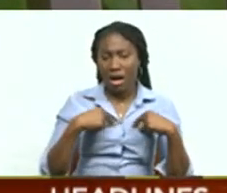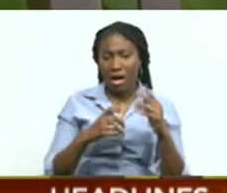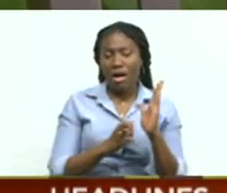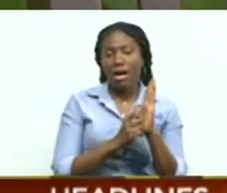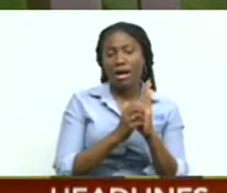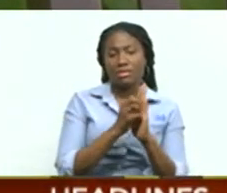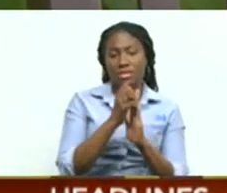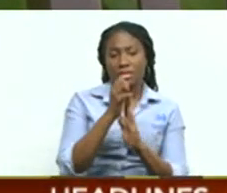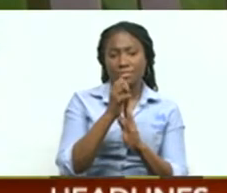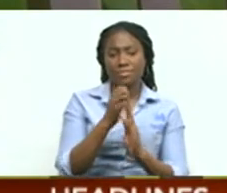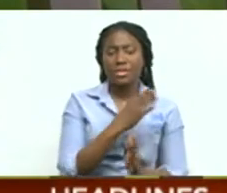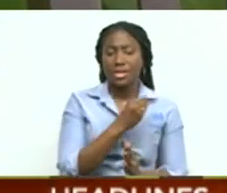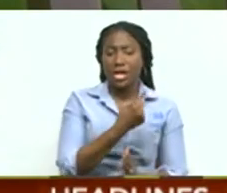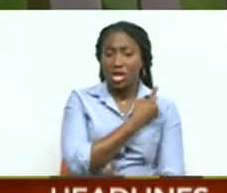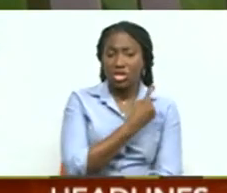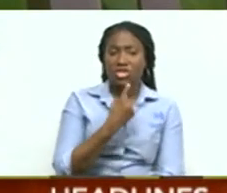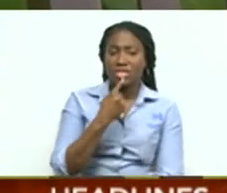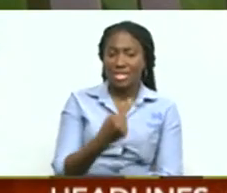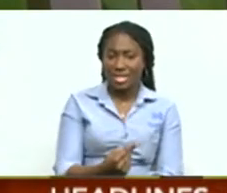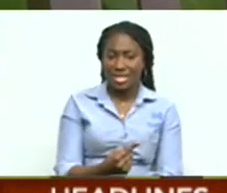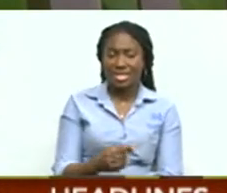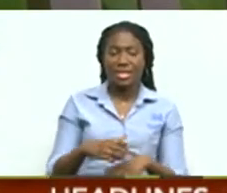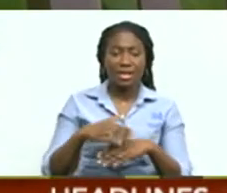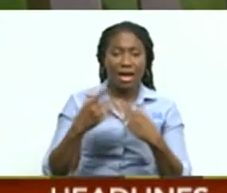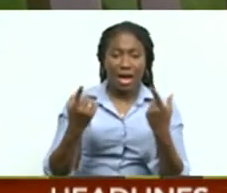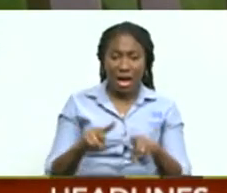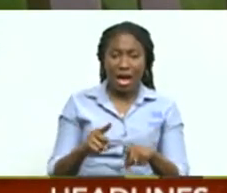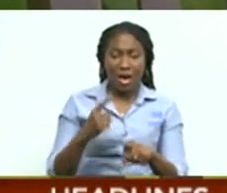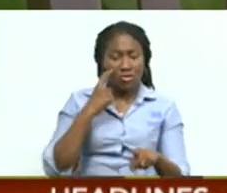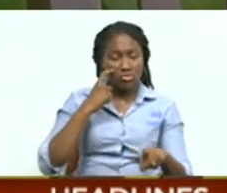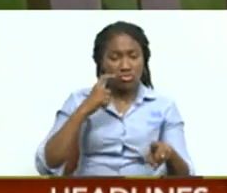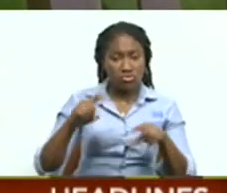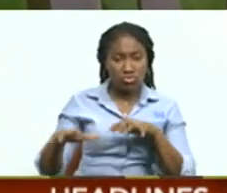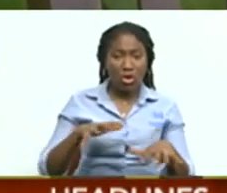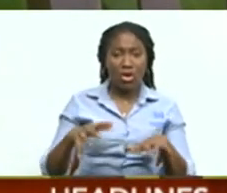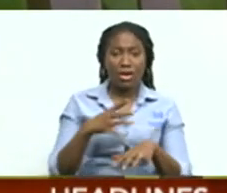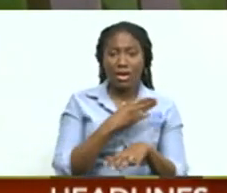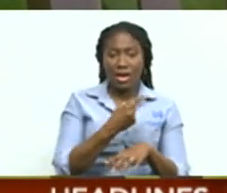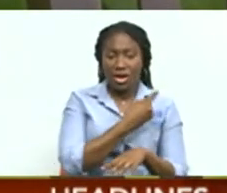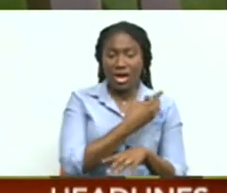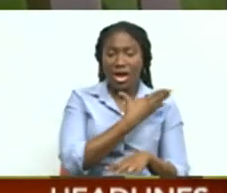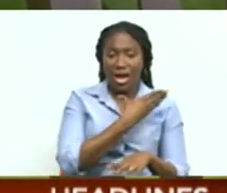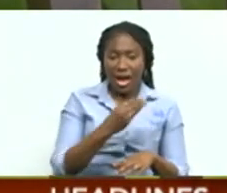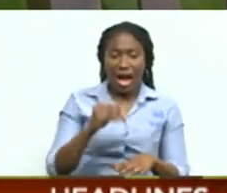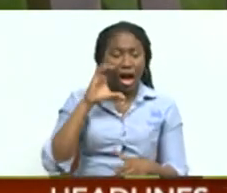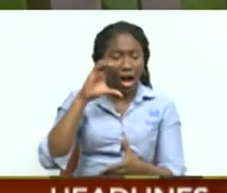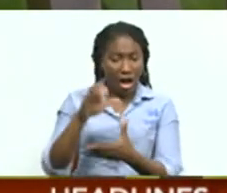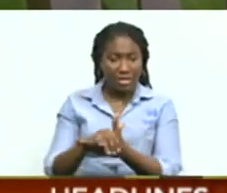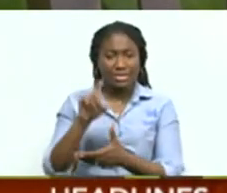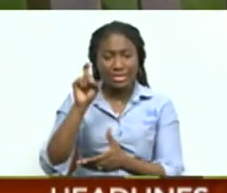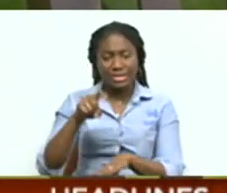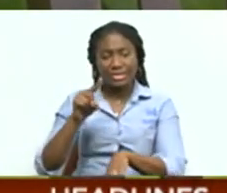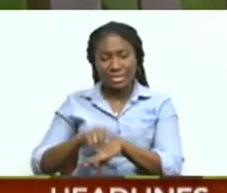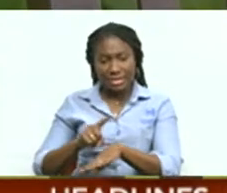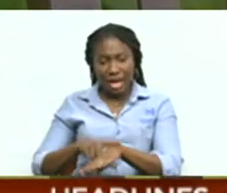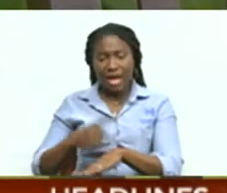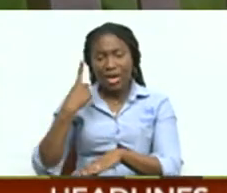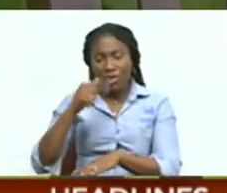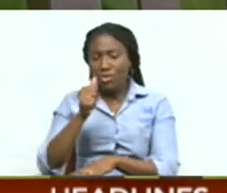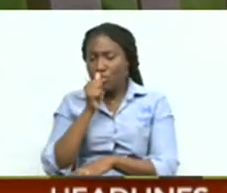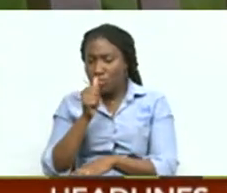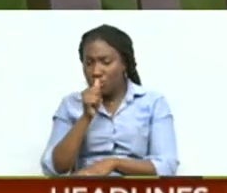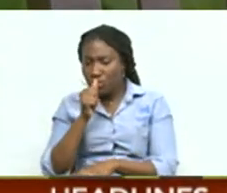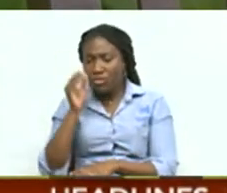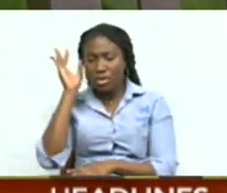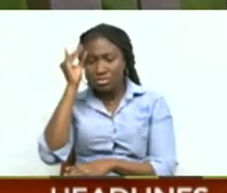of cancer. She said the news came as a huge shock and that she and Prince William needed time to process it for the sake